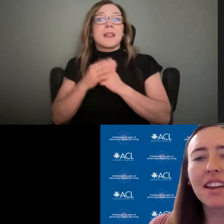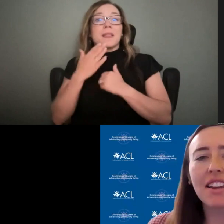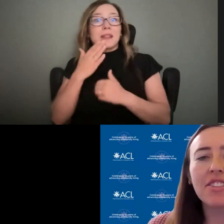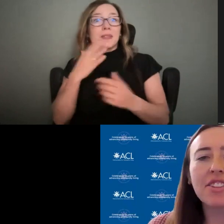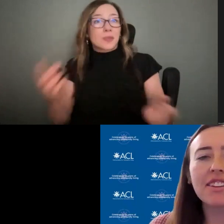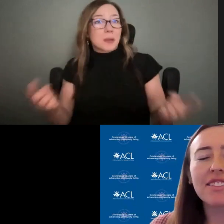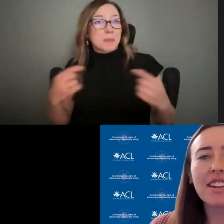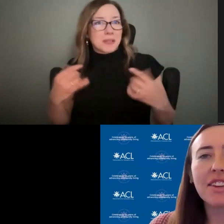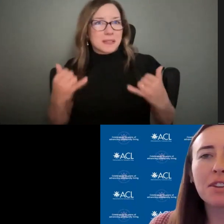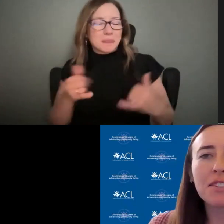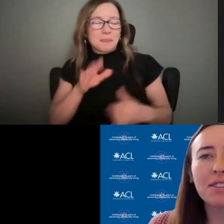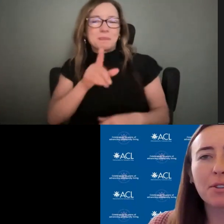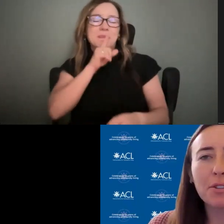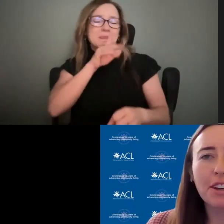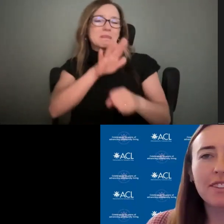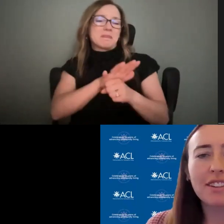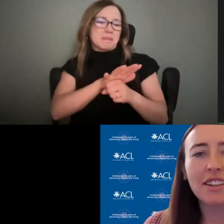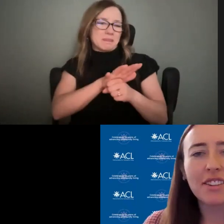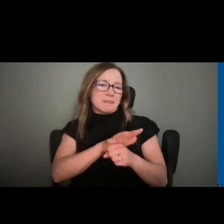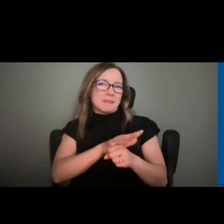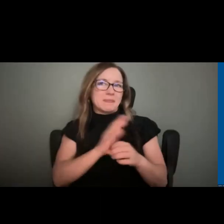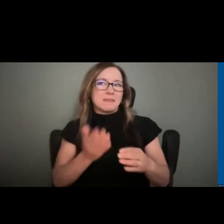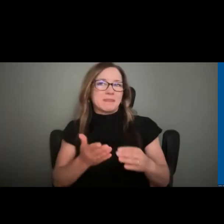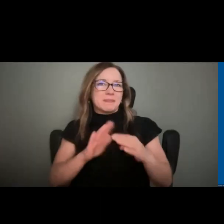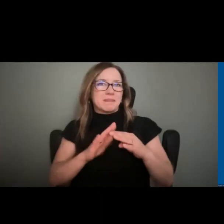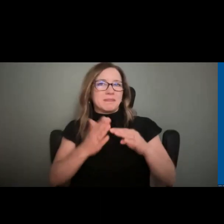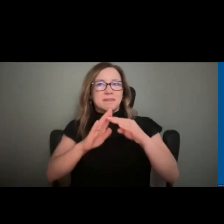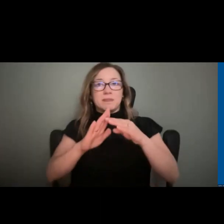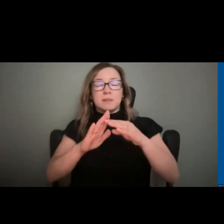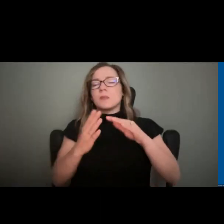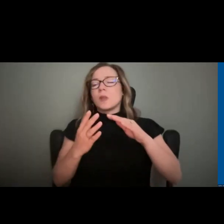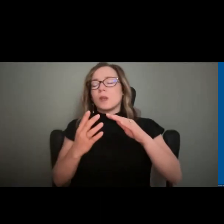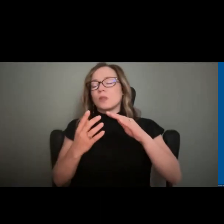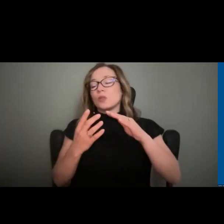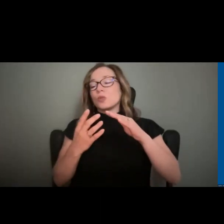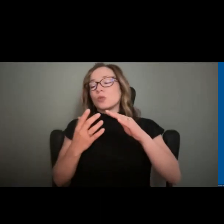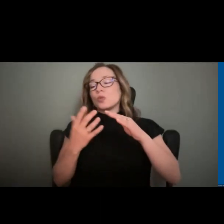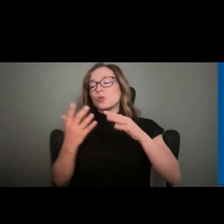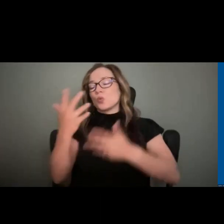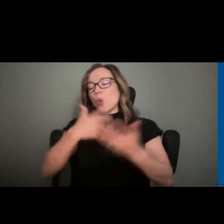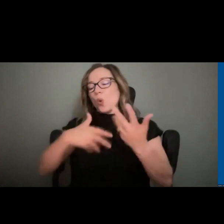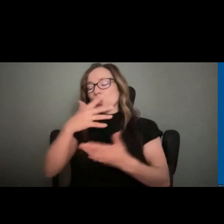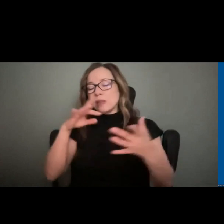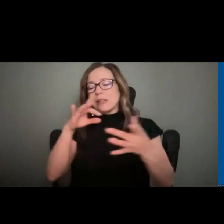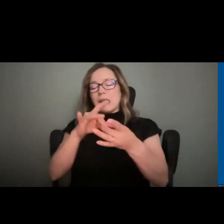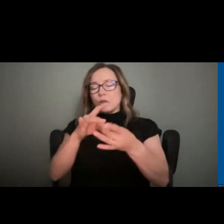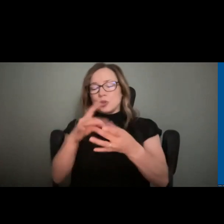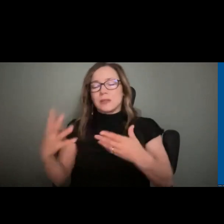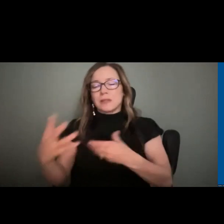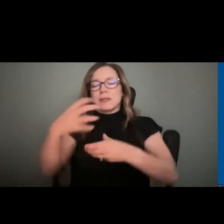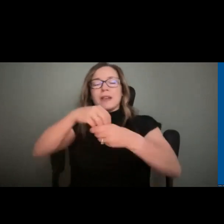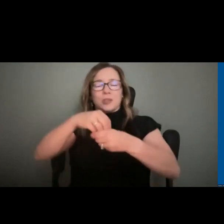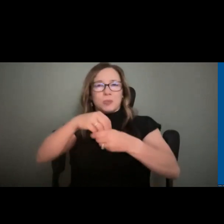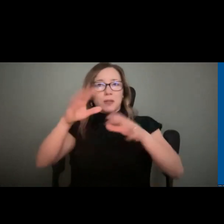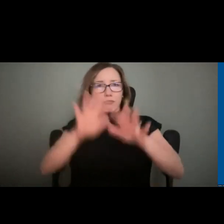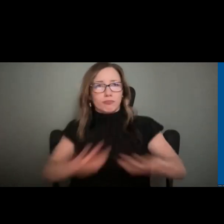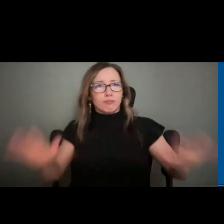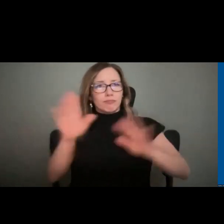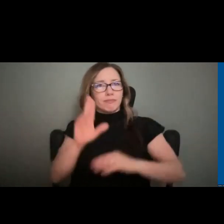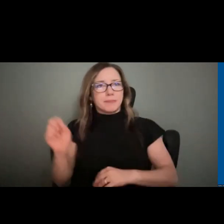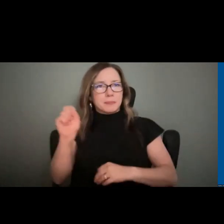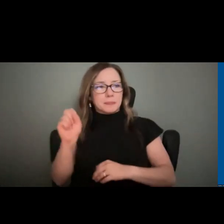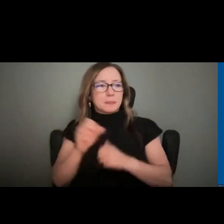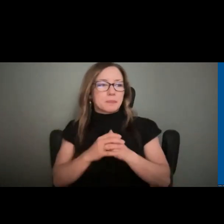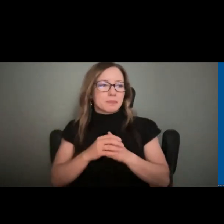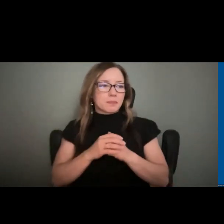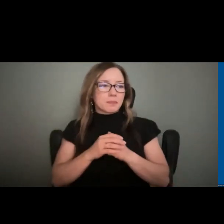your commitment and interest in increasing social isolation or increasing social connection and engagement across the US.